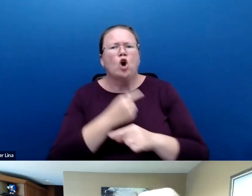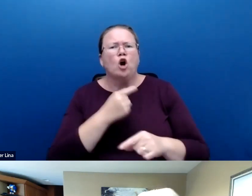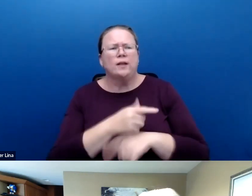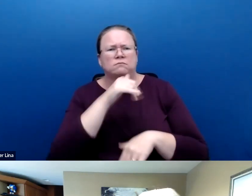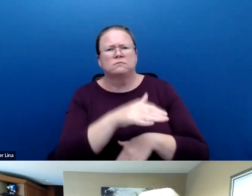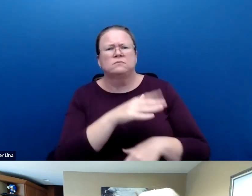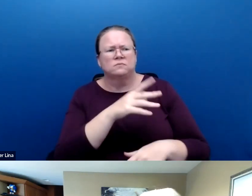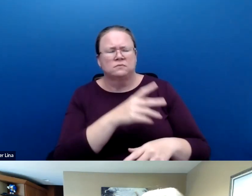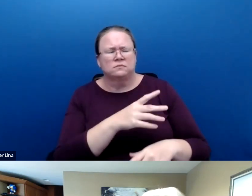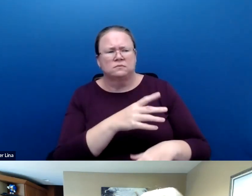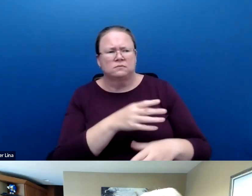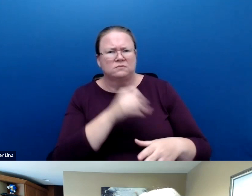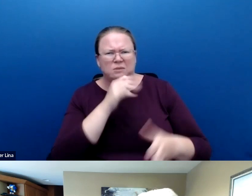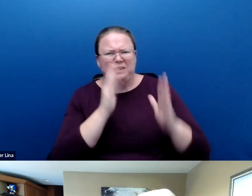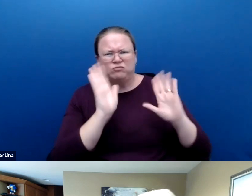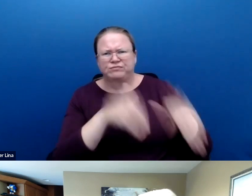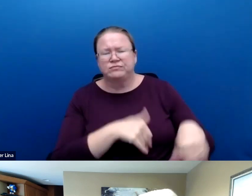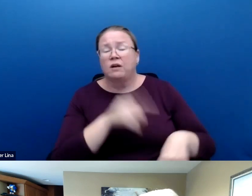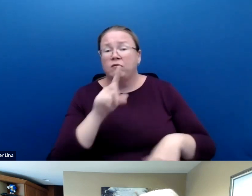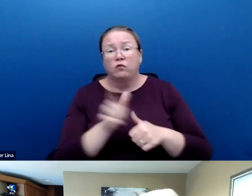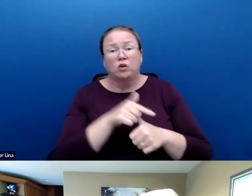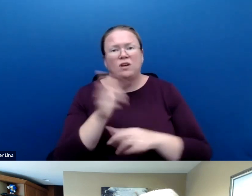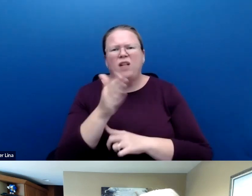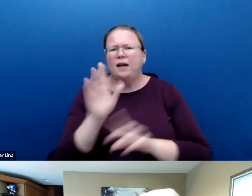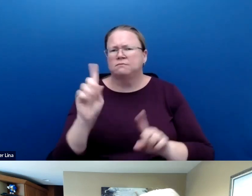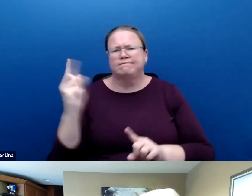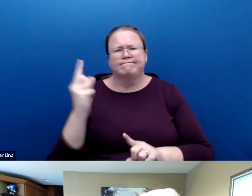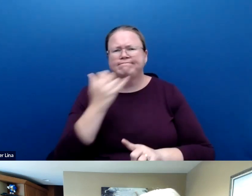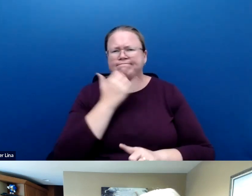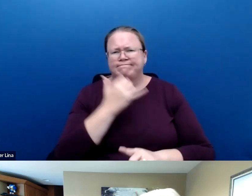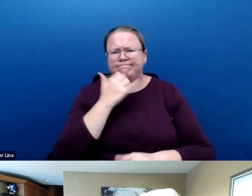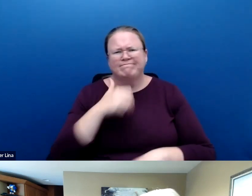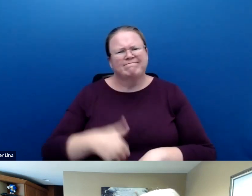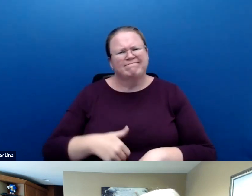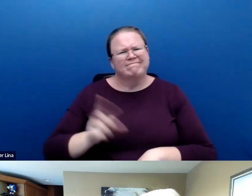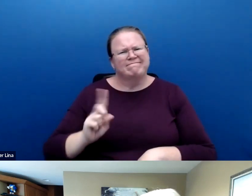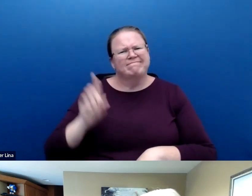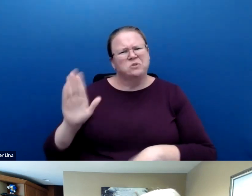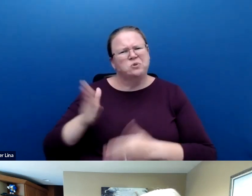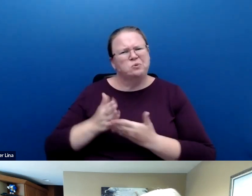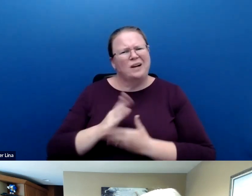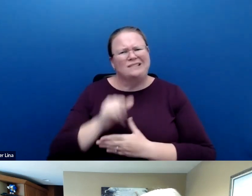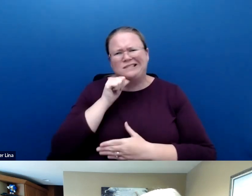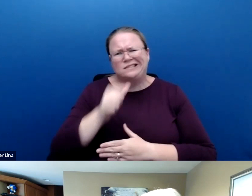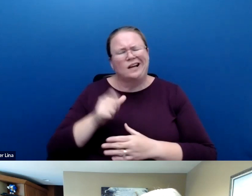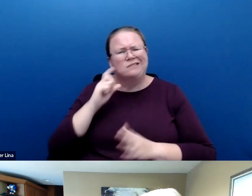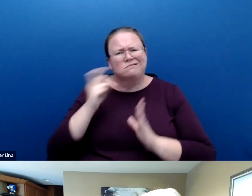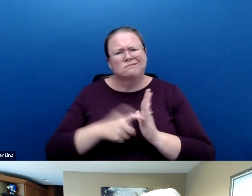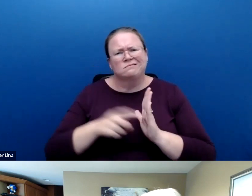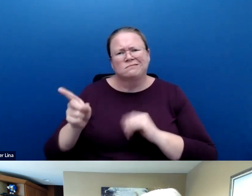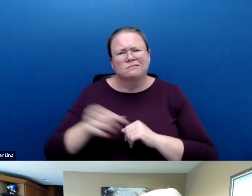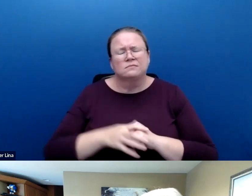your own business, that should be the first flag that goes up that says something isn't right here and this person's rights are not being